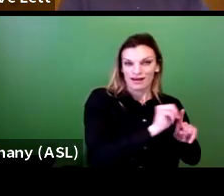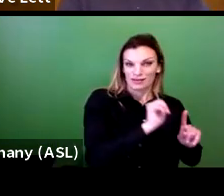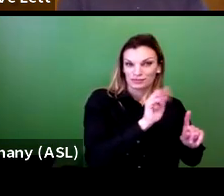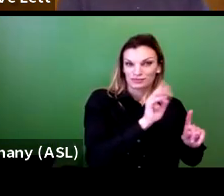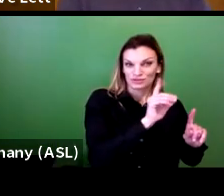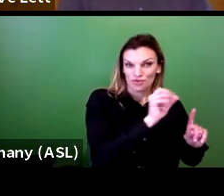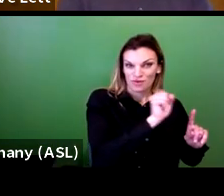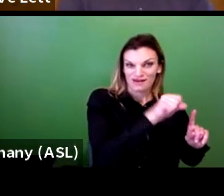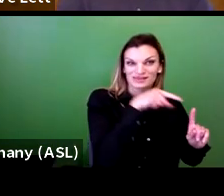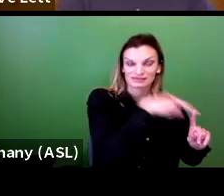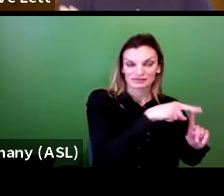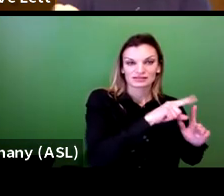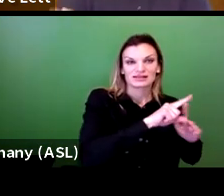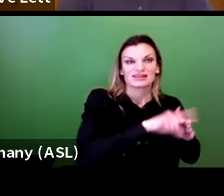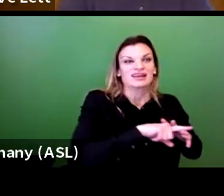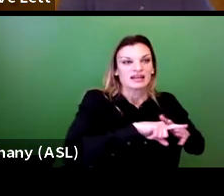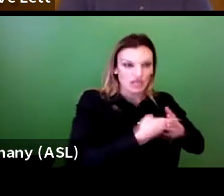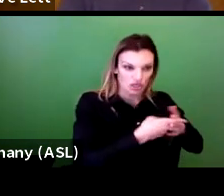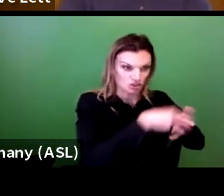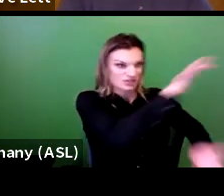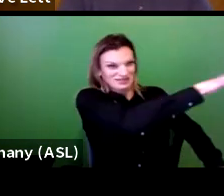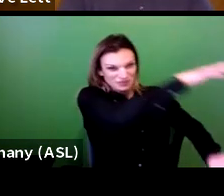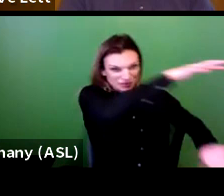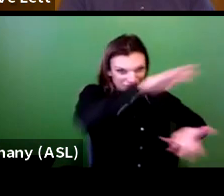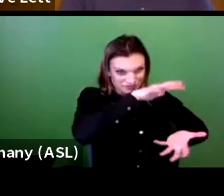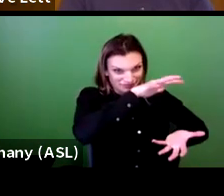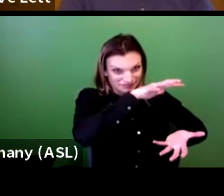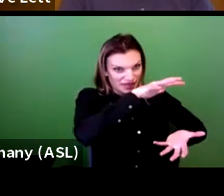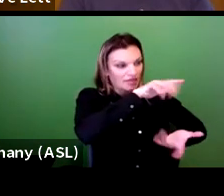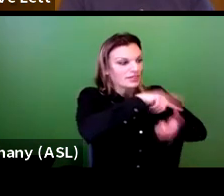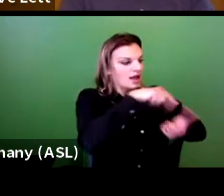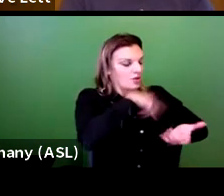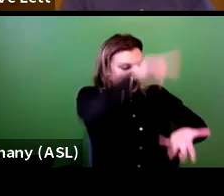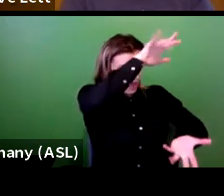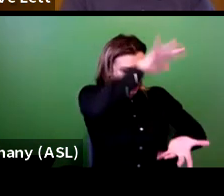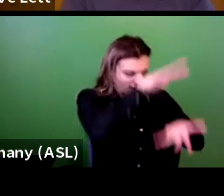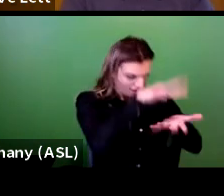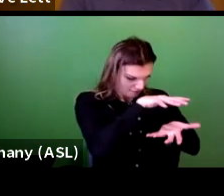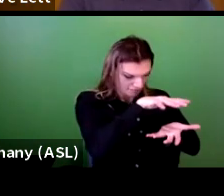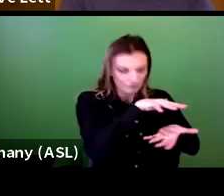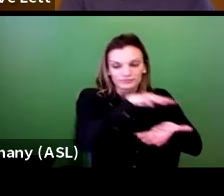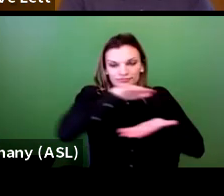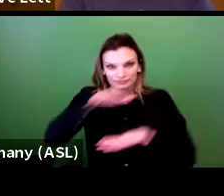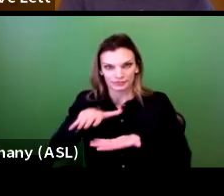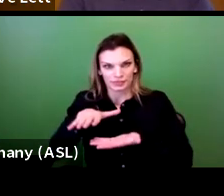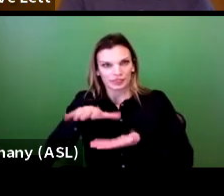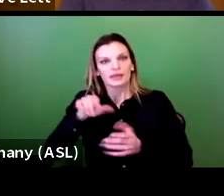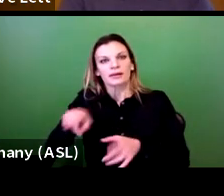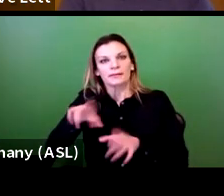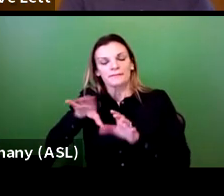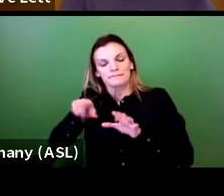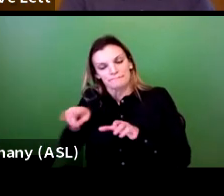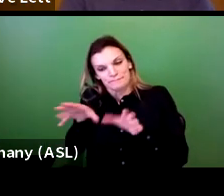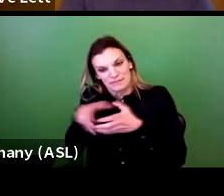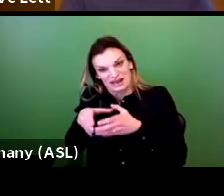present everything. This commission could then say, hey, Doug and that committee, if you guys were to decide to do that, please review these 20